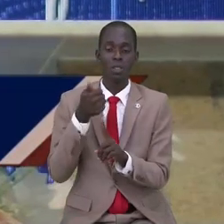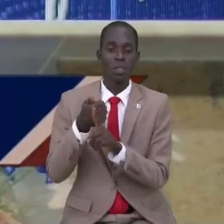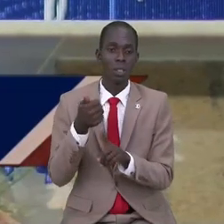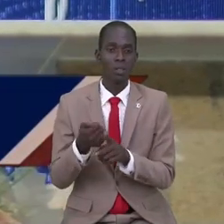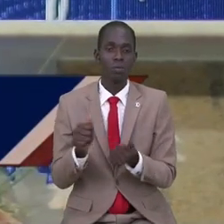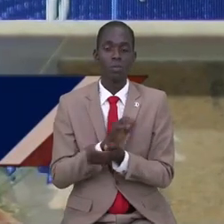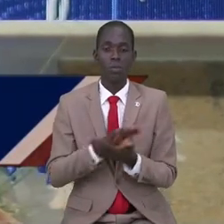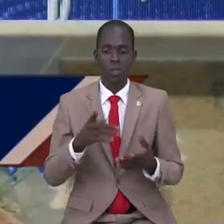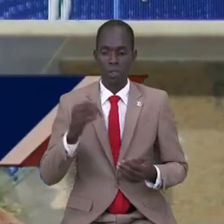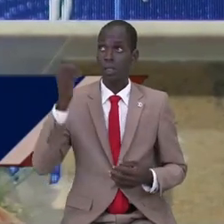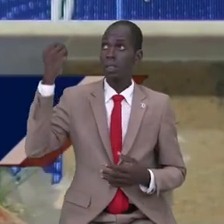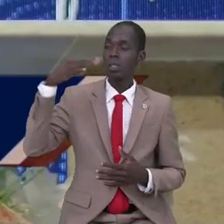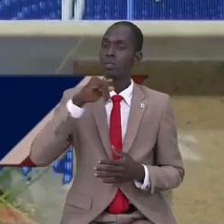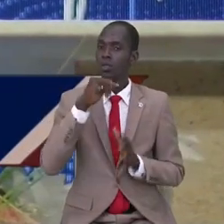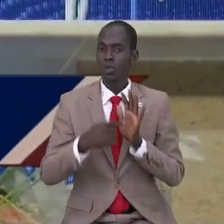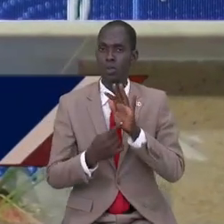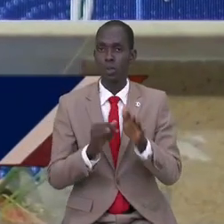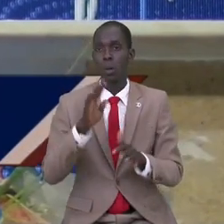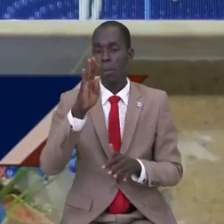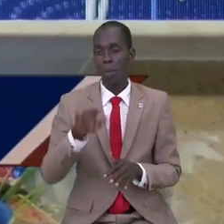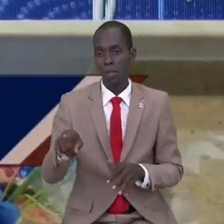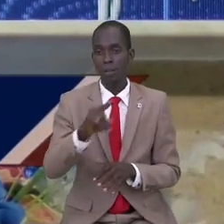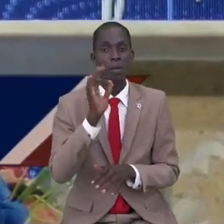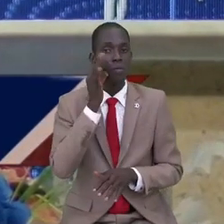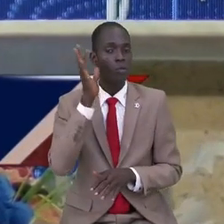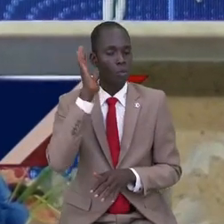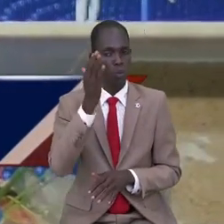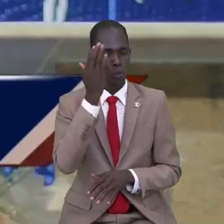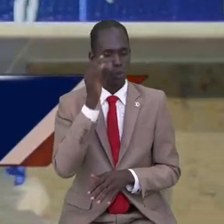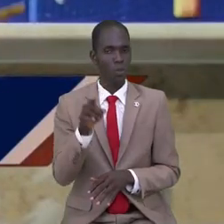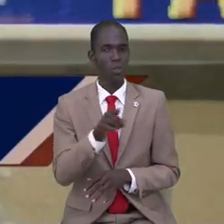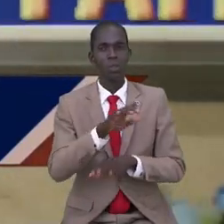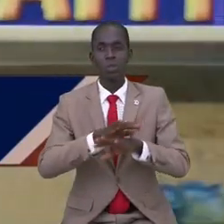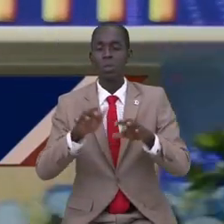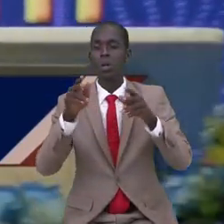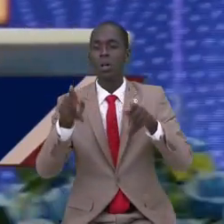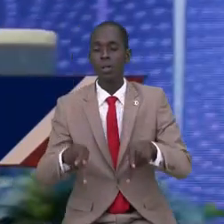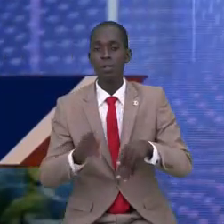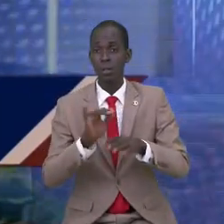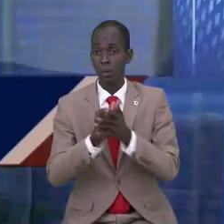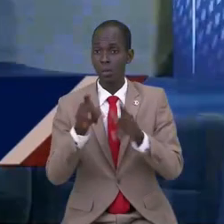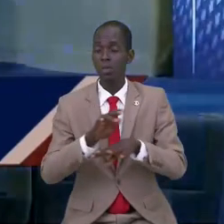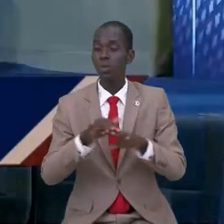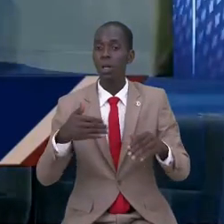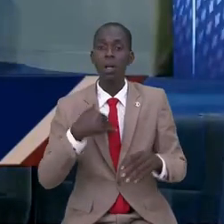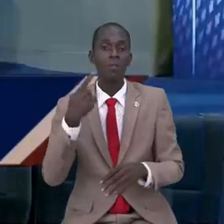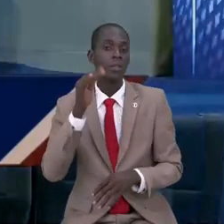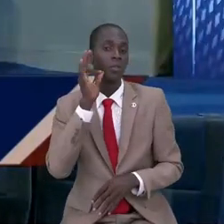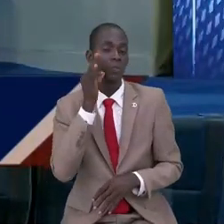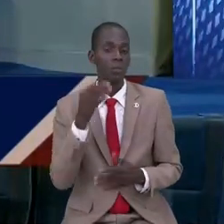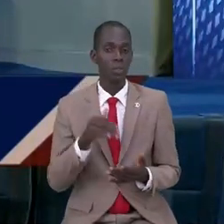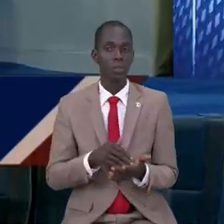does not show, but their fruits, ye shall know them. He doesn't have the fruit. It doesn't have